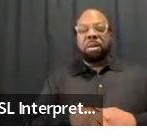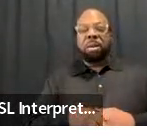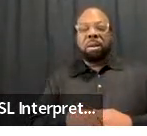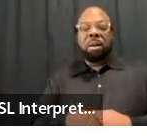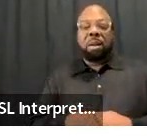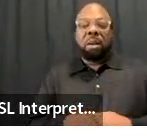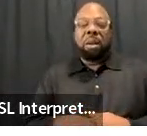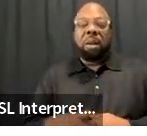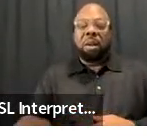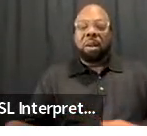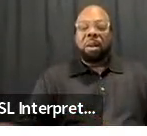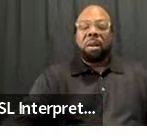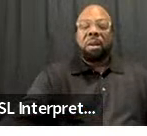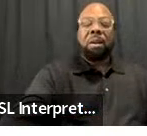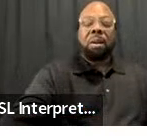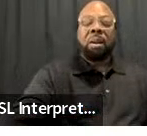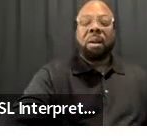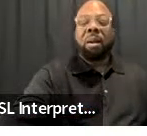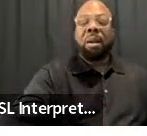Thank you, Nihilus.